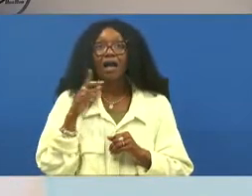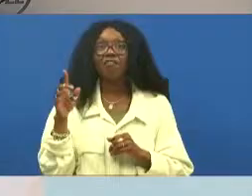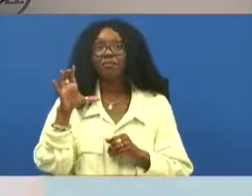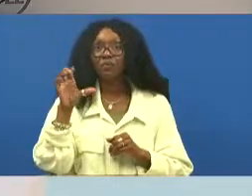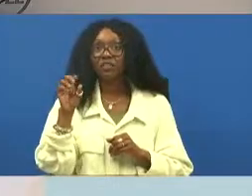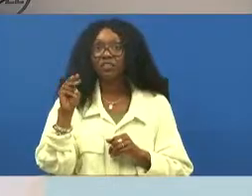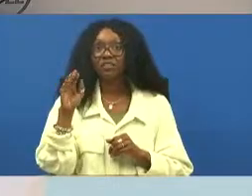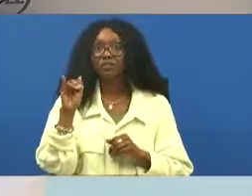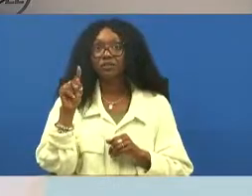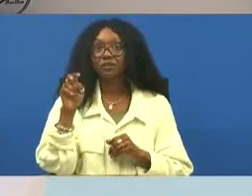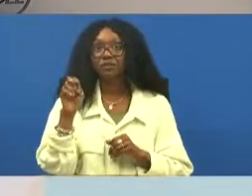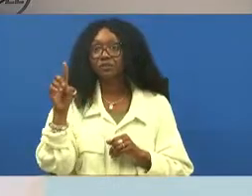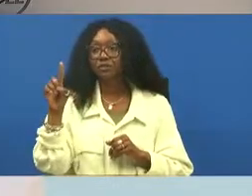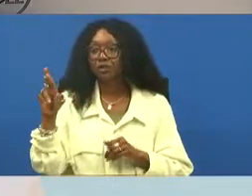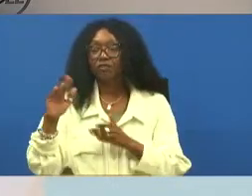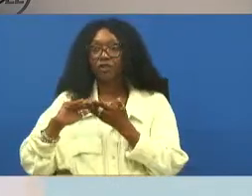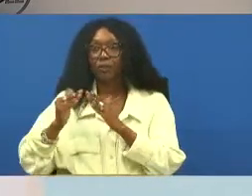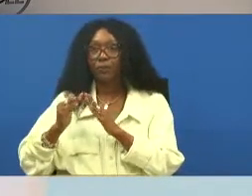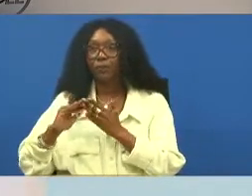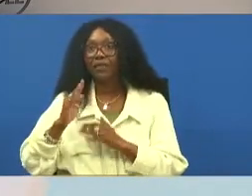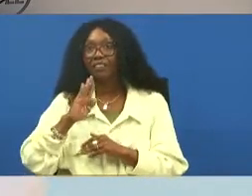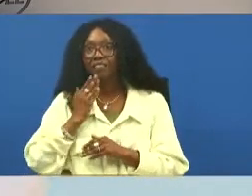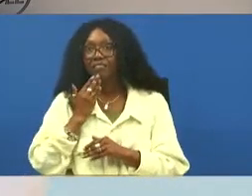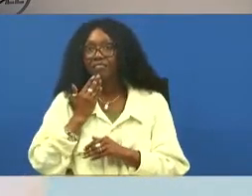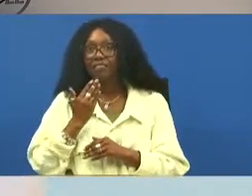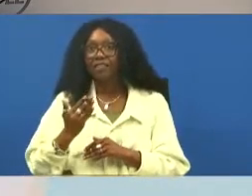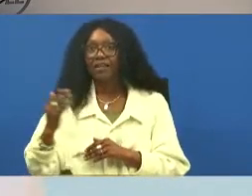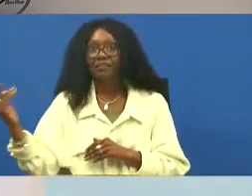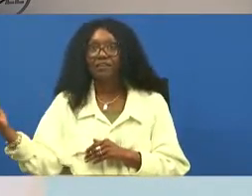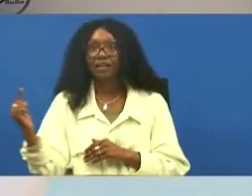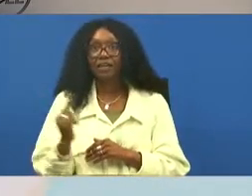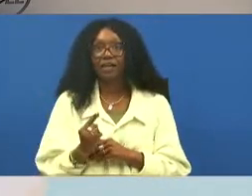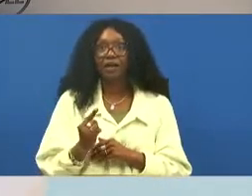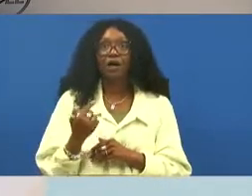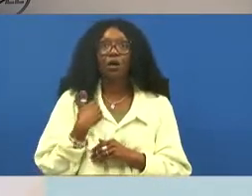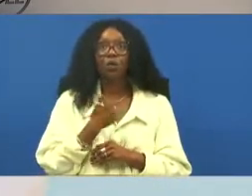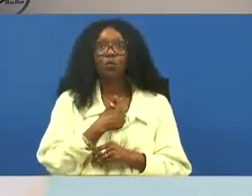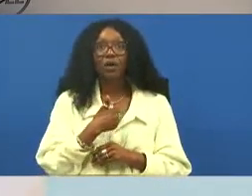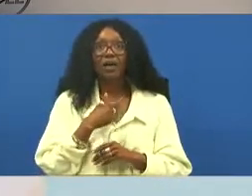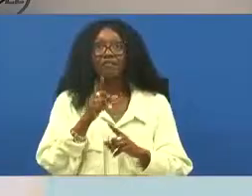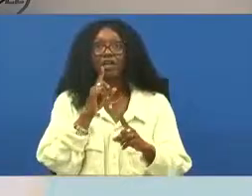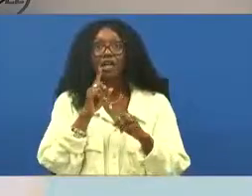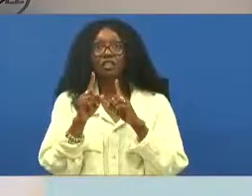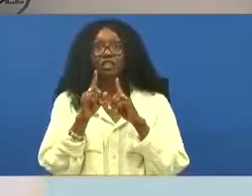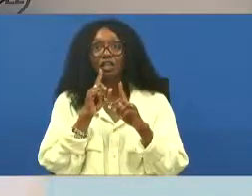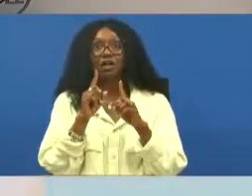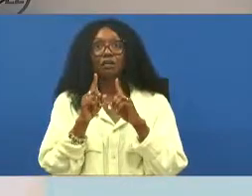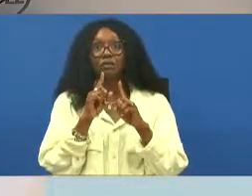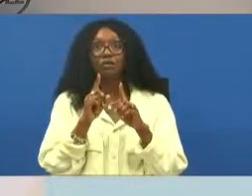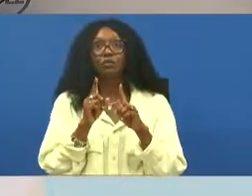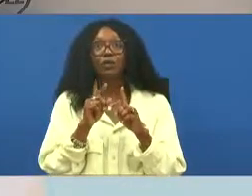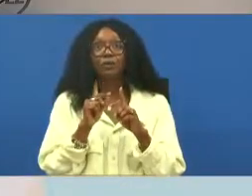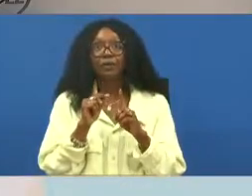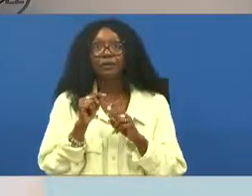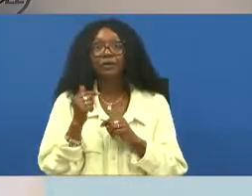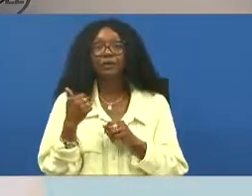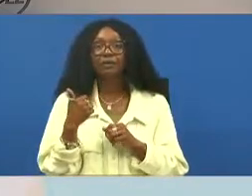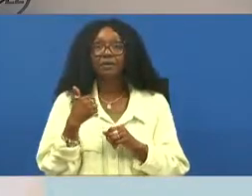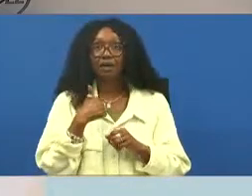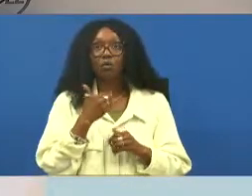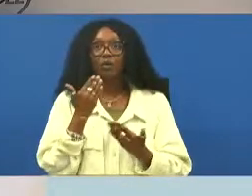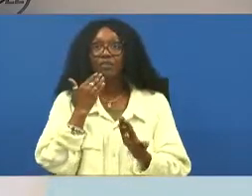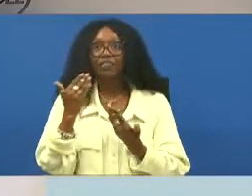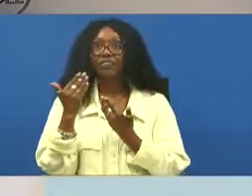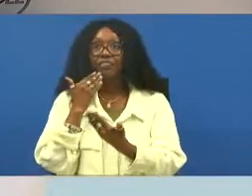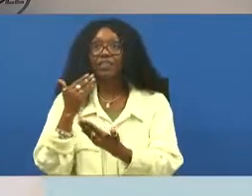community, LCR George. I know we've been having a lot of productive conversations around this over the past couple months. I just want to say that on record. Thank you all